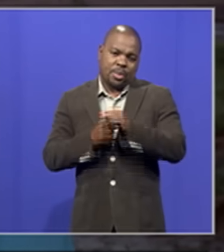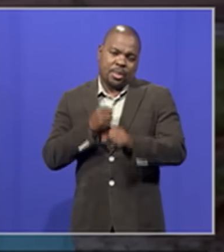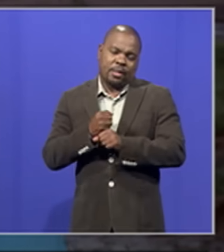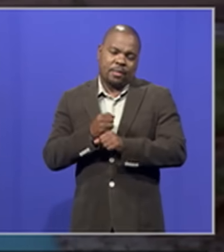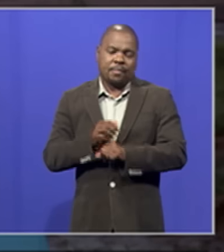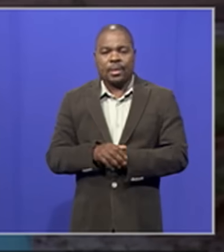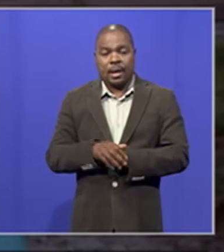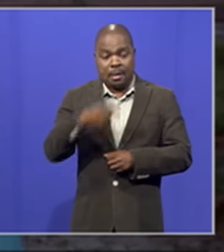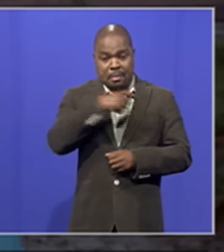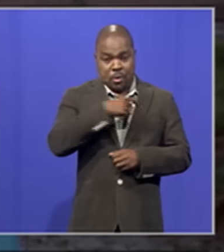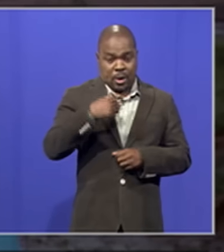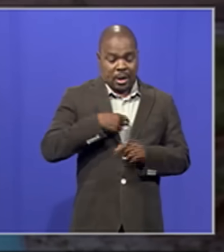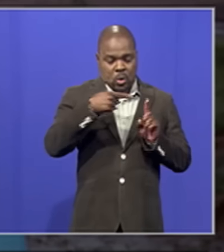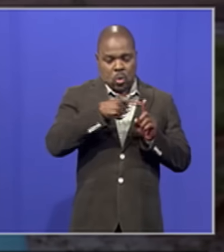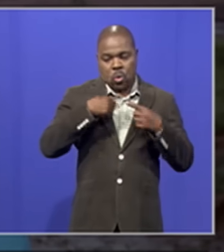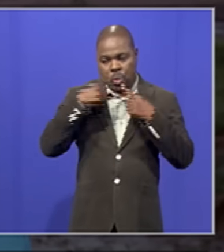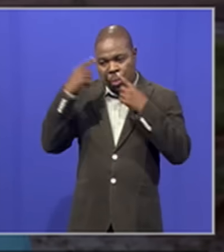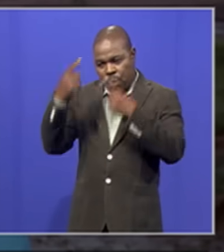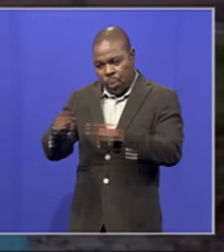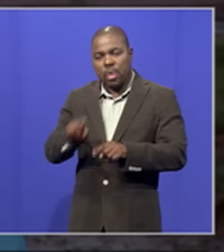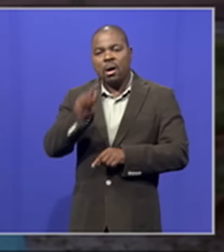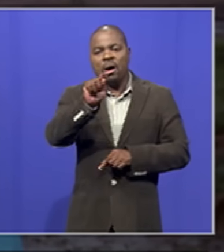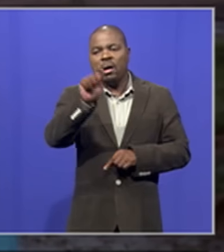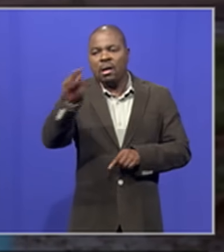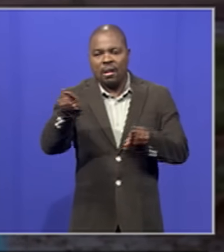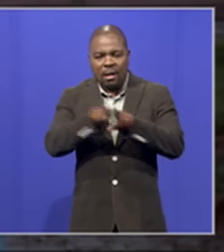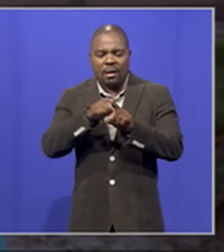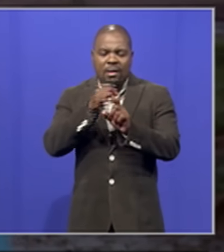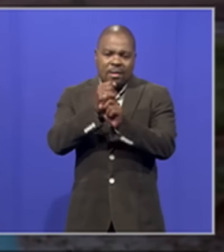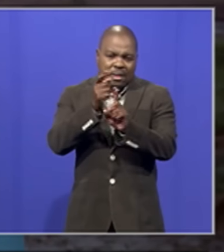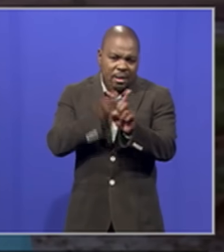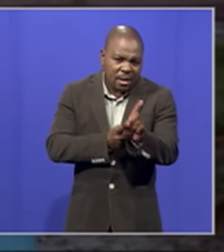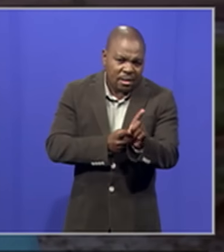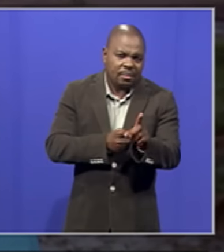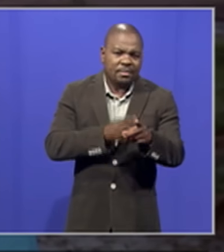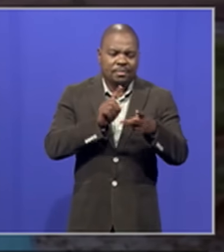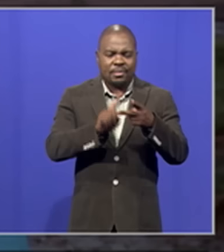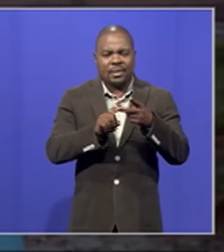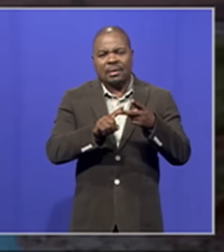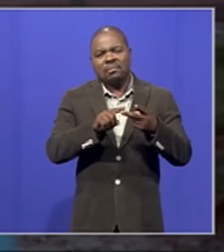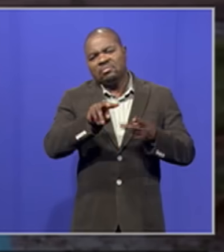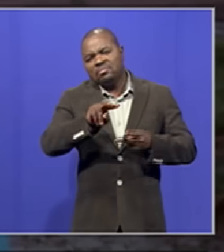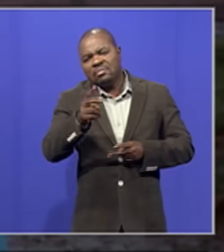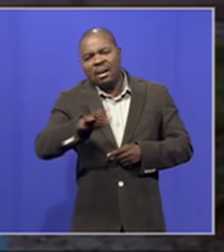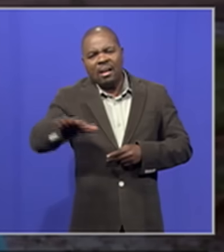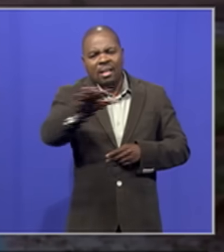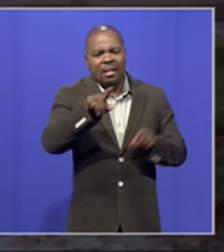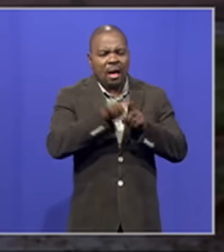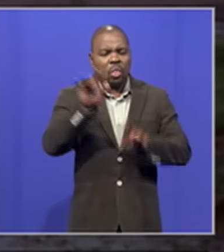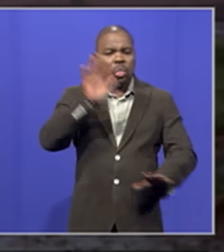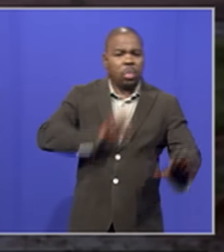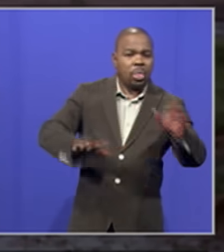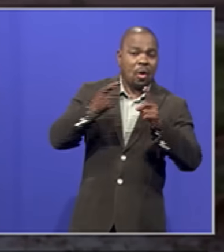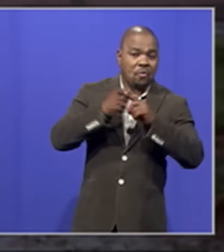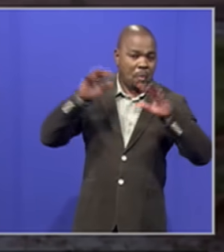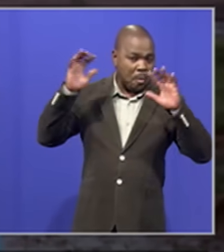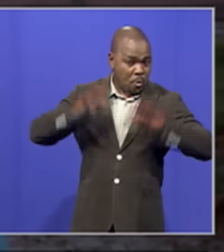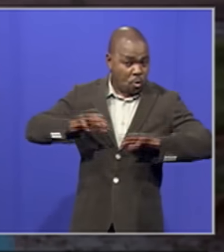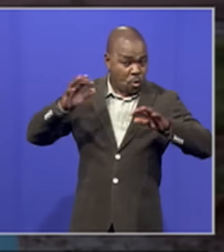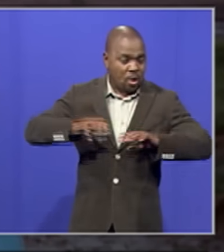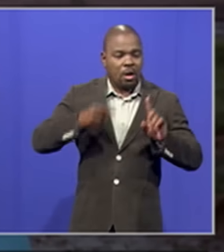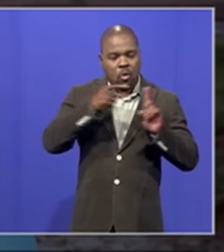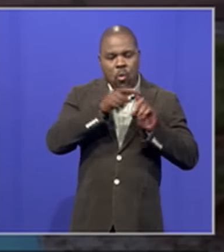Mme mopresidente o ile a goroga kwa mafelong a mangwe jaaka Giyane mafelo e leng gore a tswelela pele go ama ke dipula tse maatla tse e